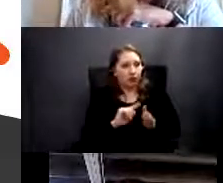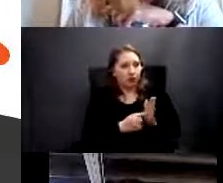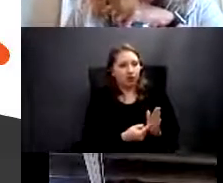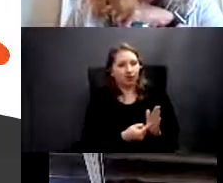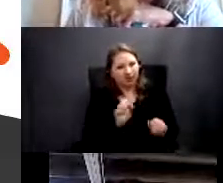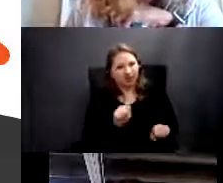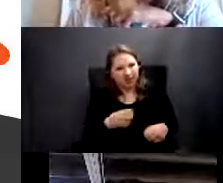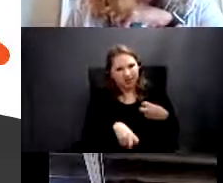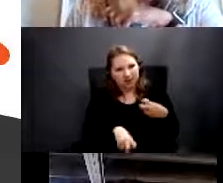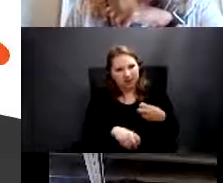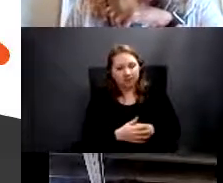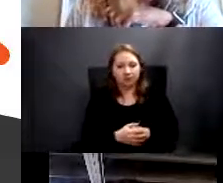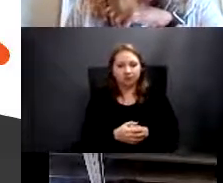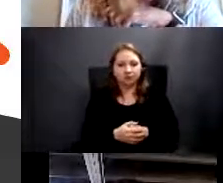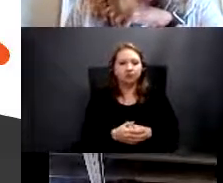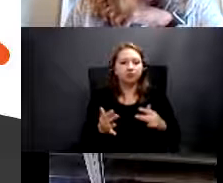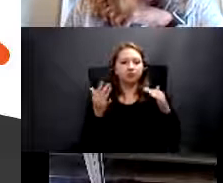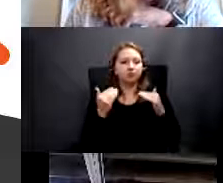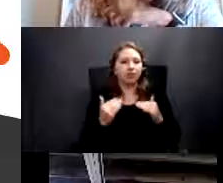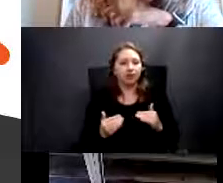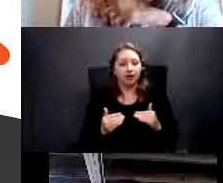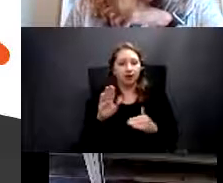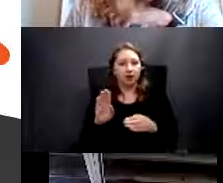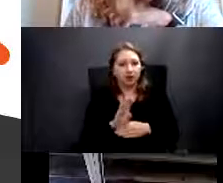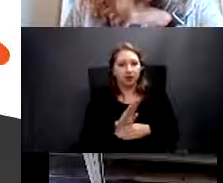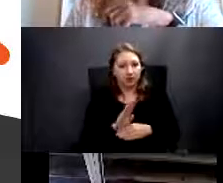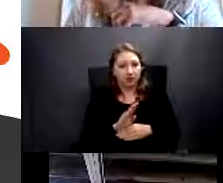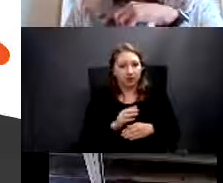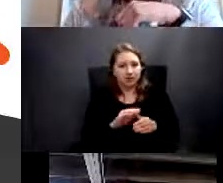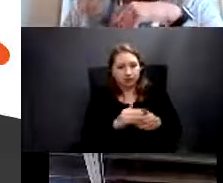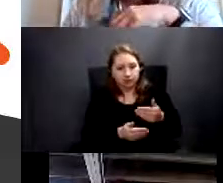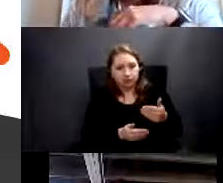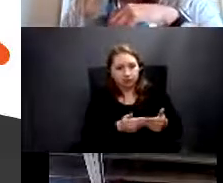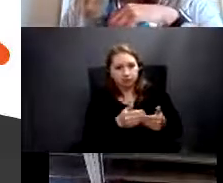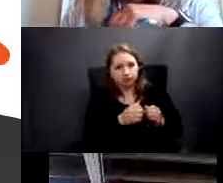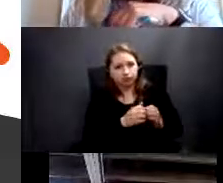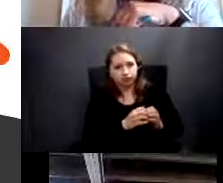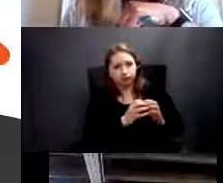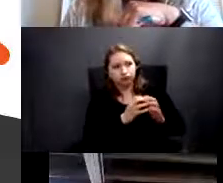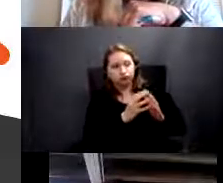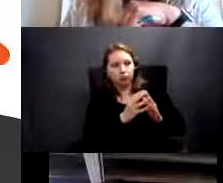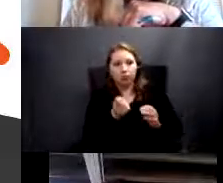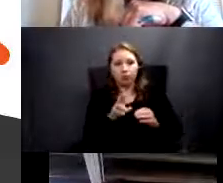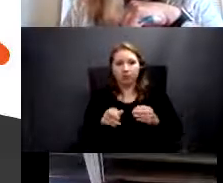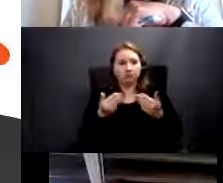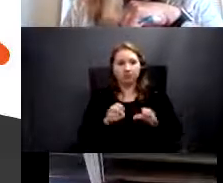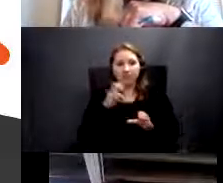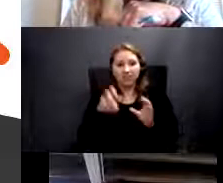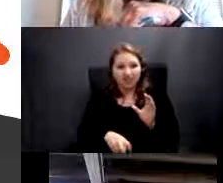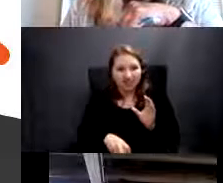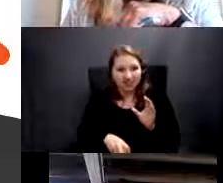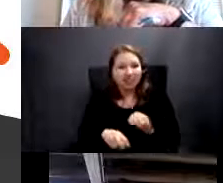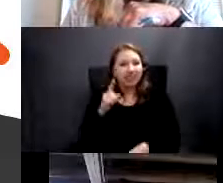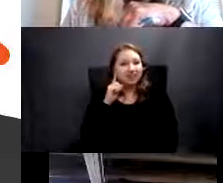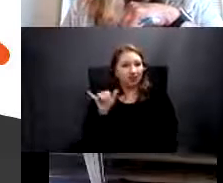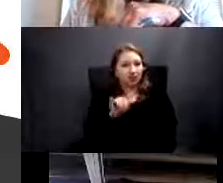And then gradually working into your business or taking a giant leap. It sounds like Lynn took a giant leap at one point,